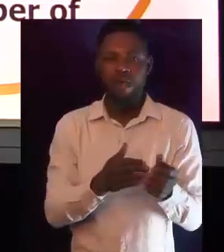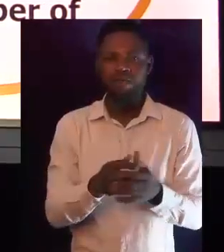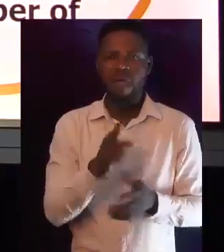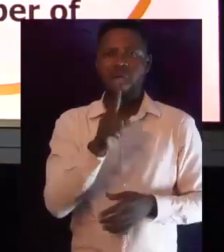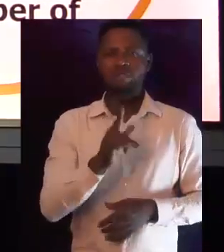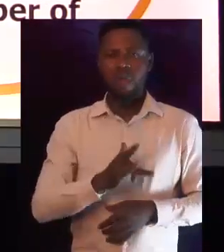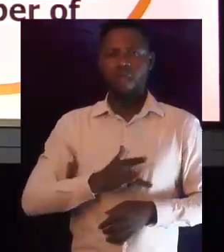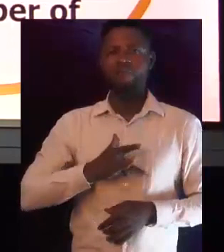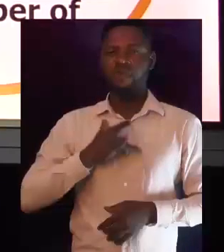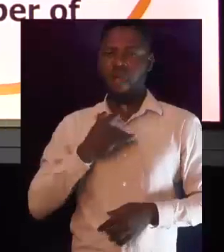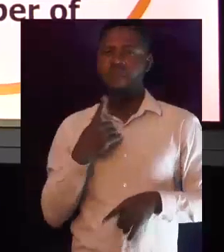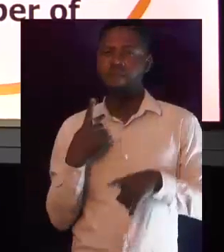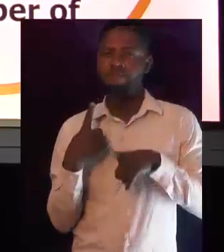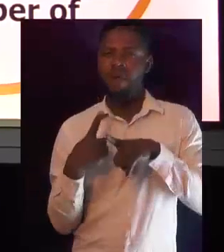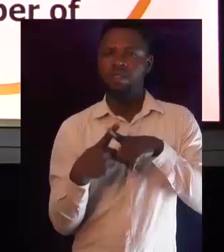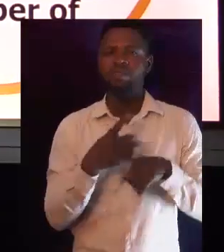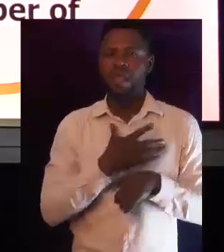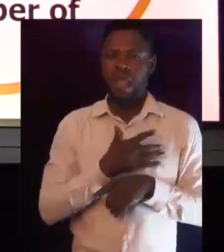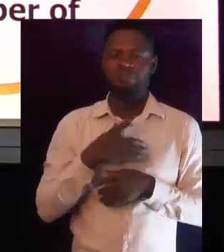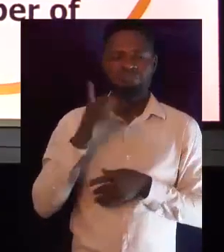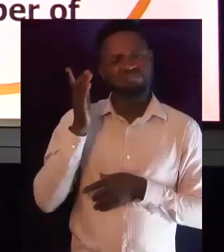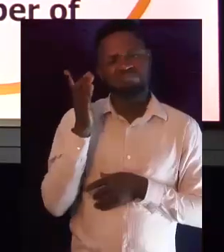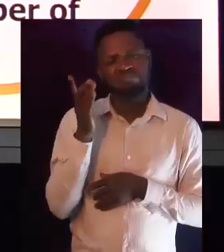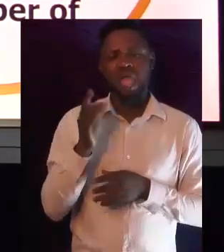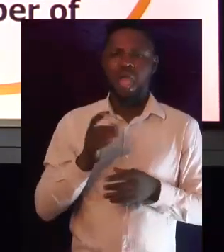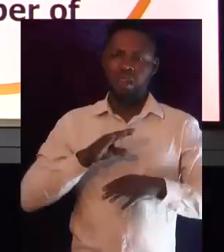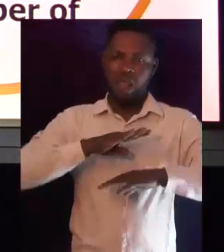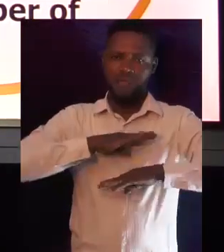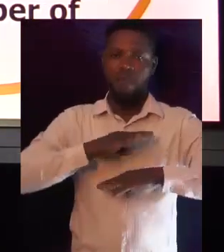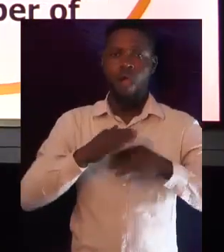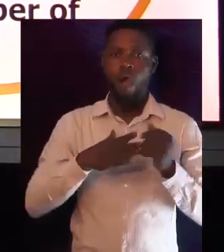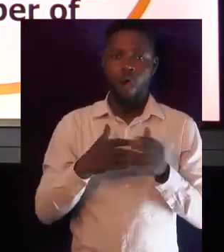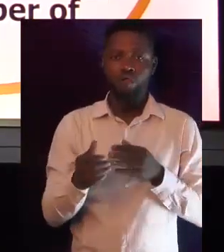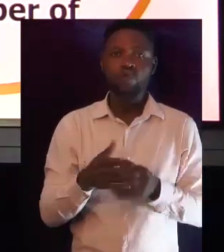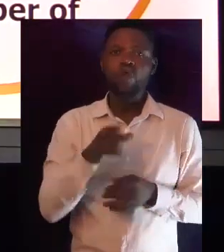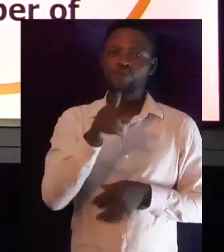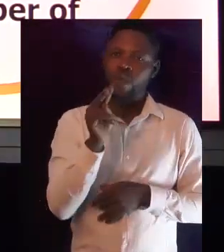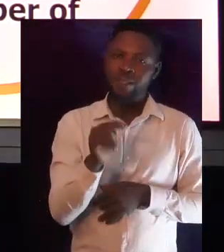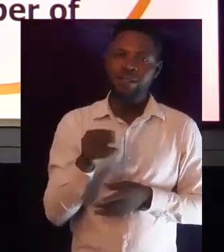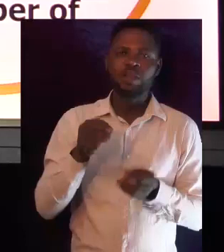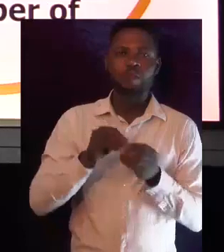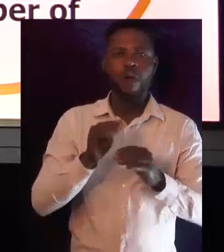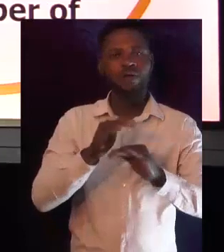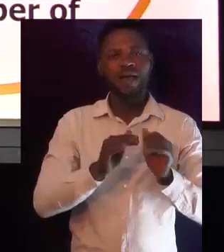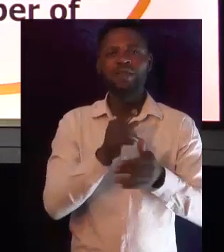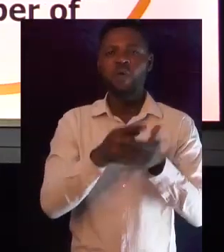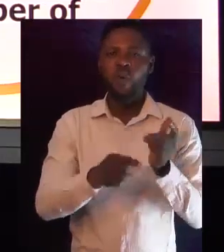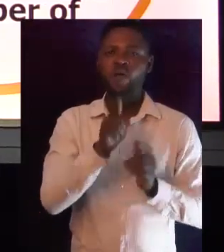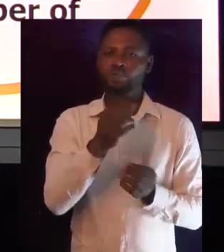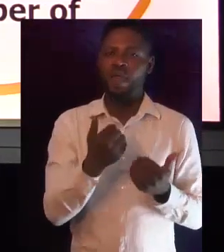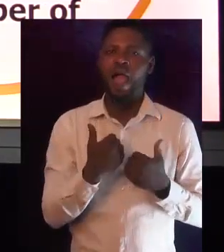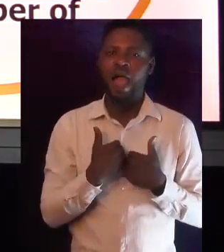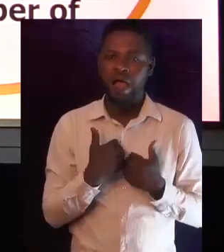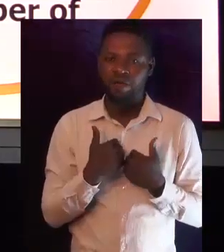However, you feel positive and seem satisfied, although you needed more than what